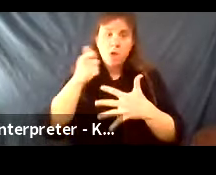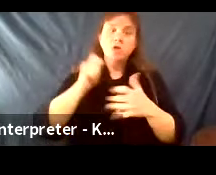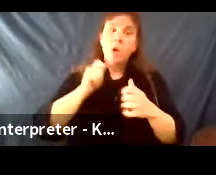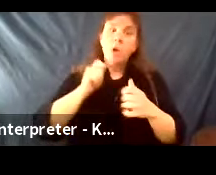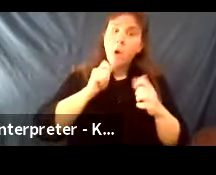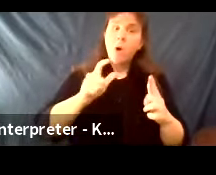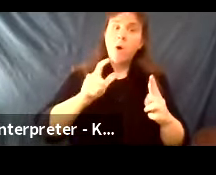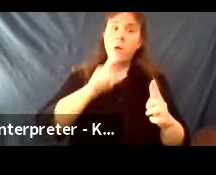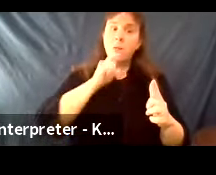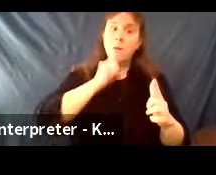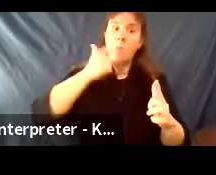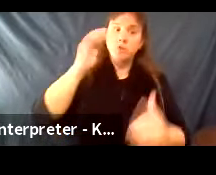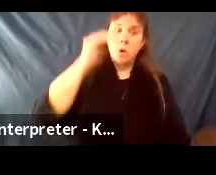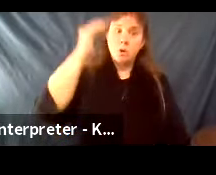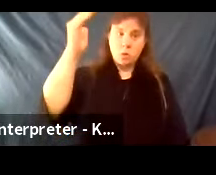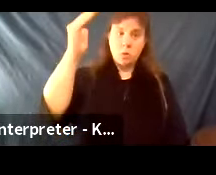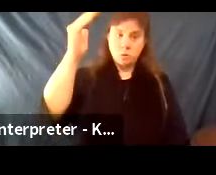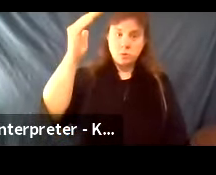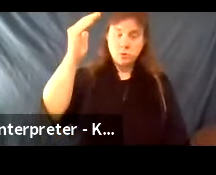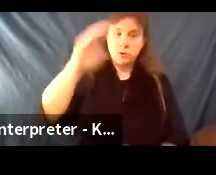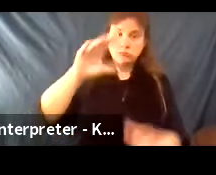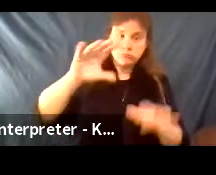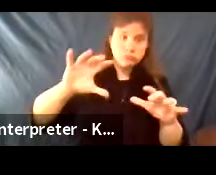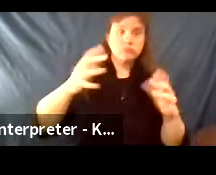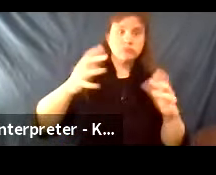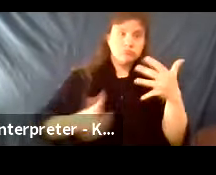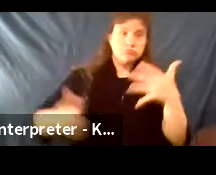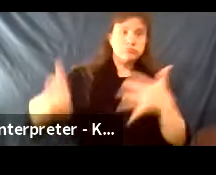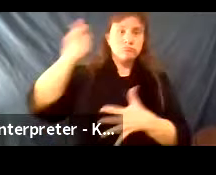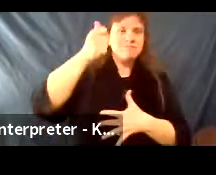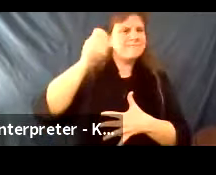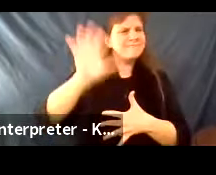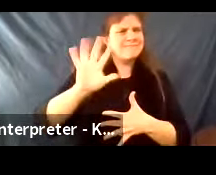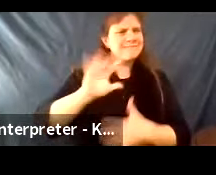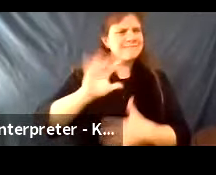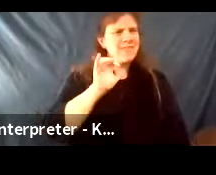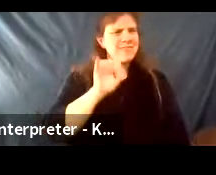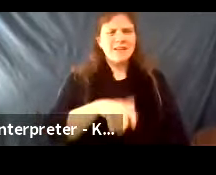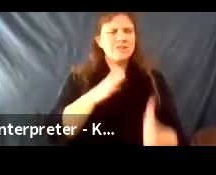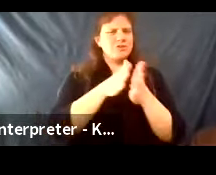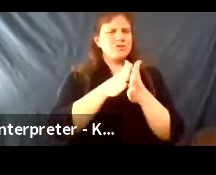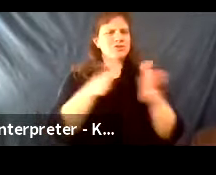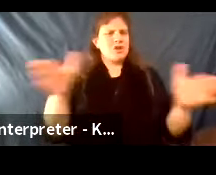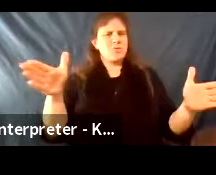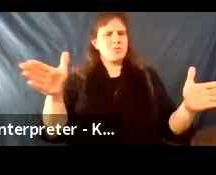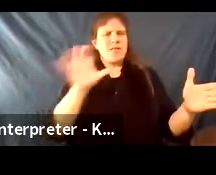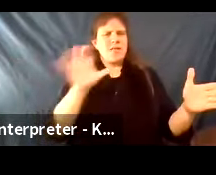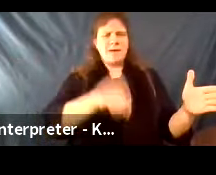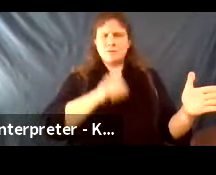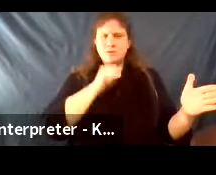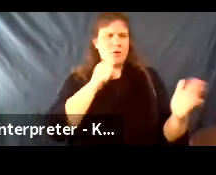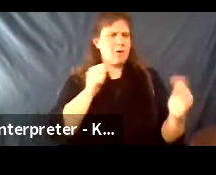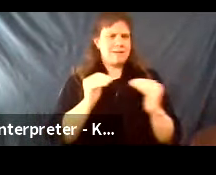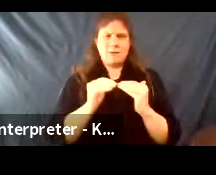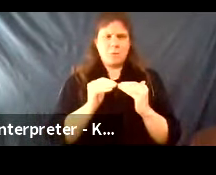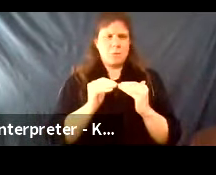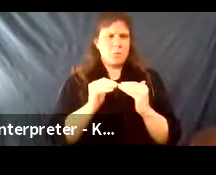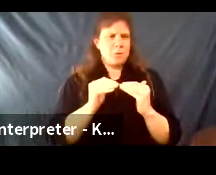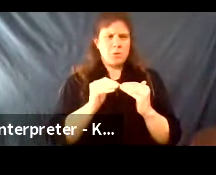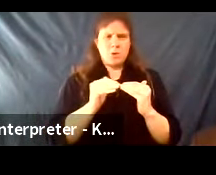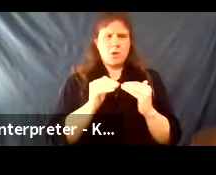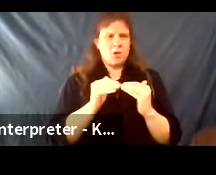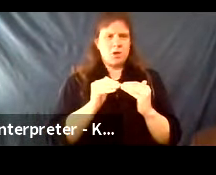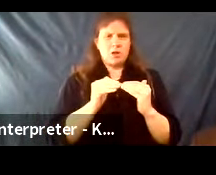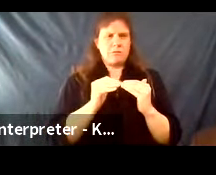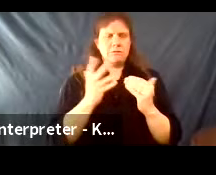essential workers. That sort of broad brushstrokes approach is going to not result in the equitable outcomes that we